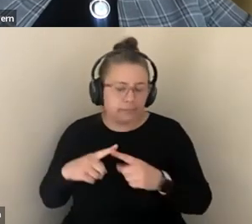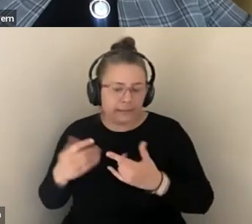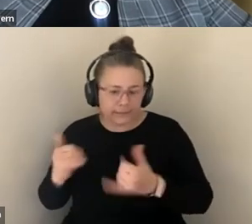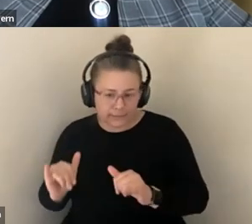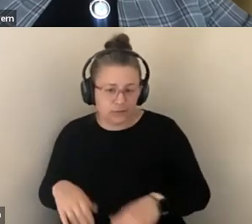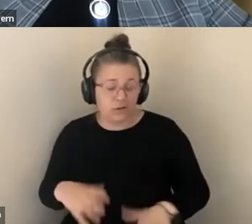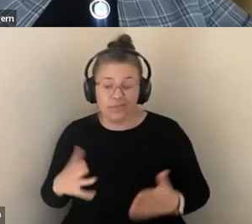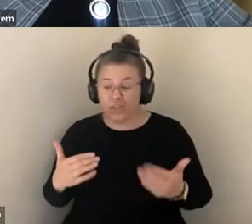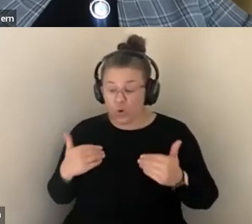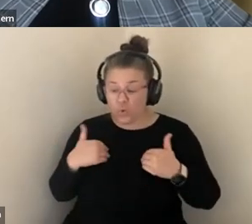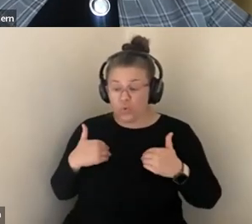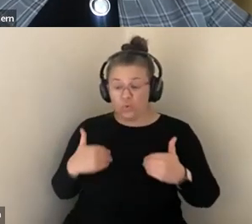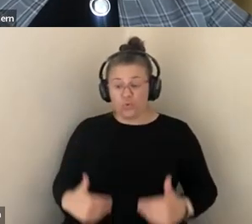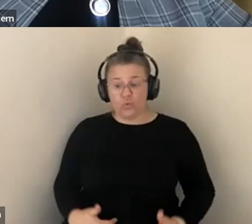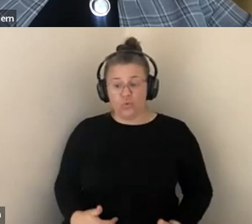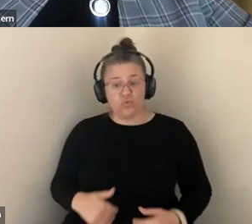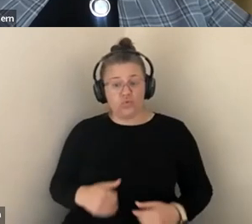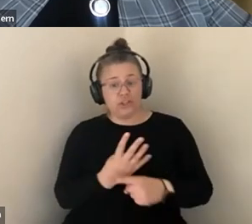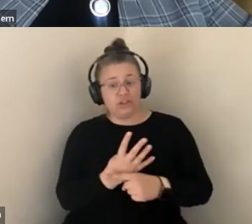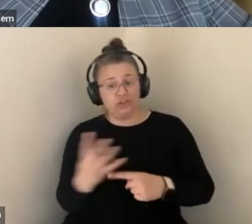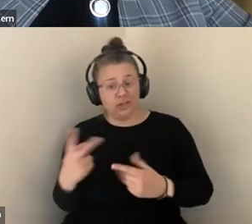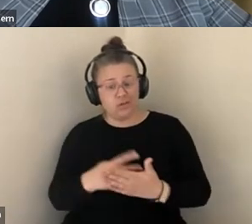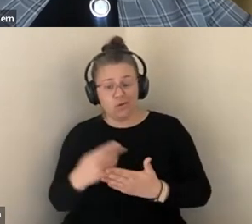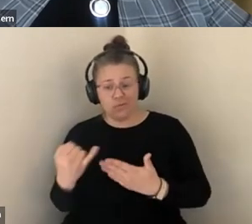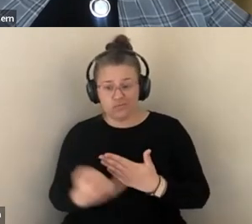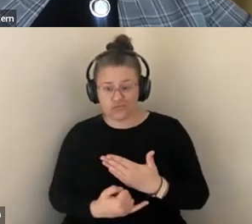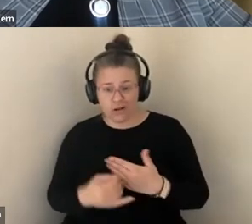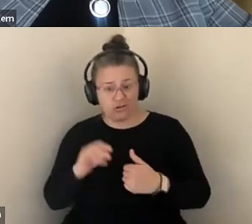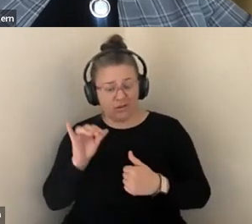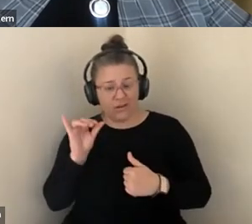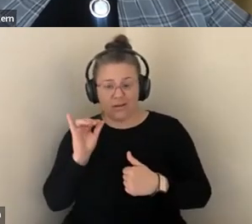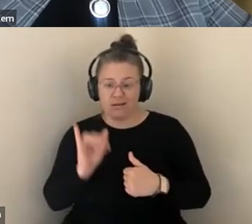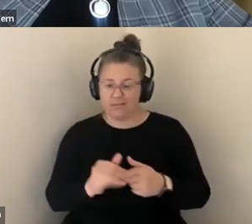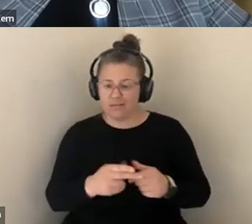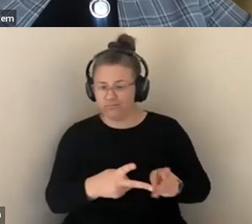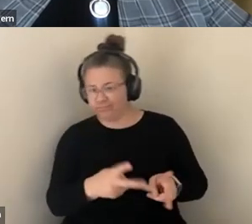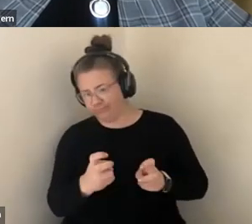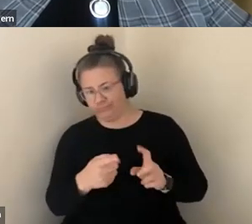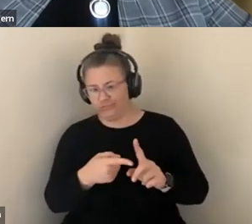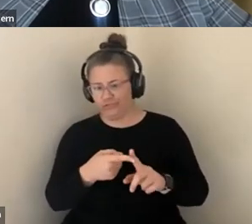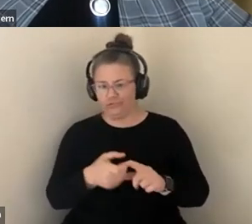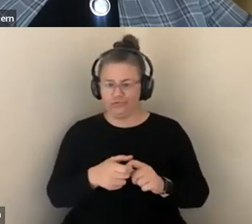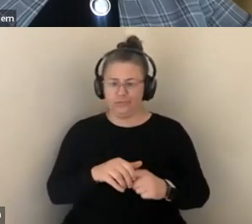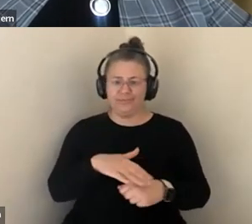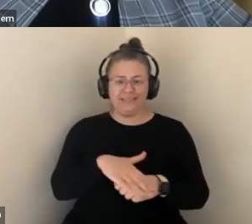communities that, you know, felt that the collection methods themselves were a kind of colonial piracy.